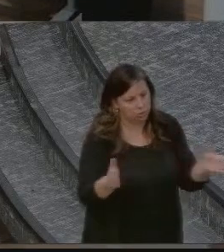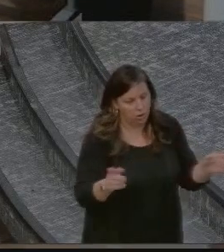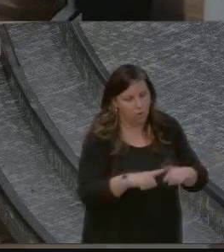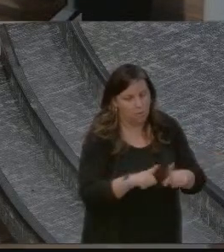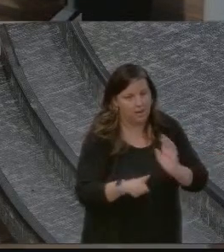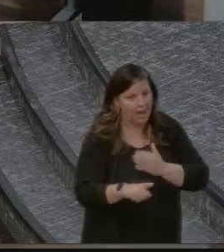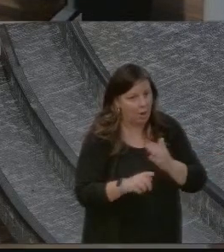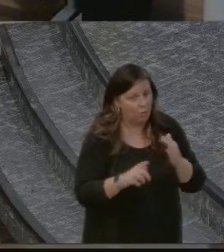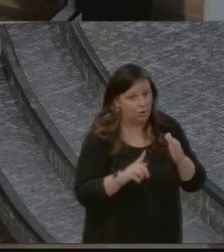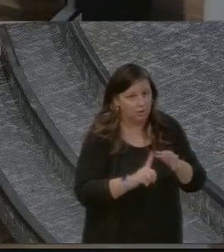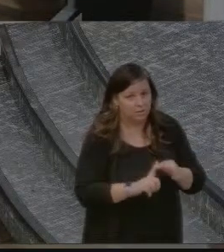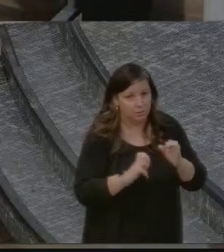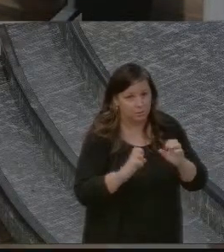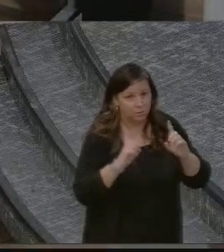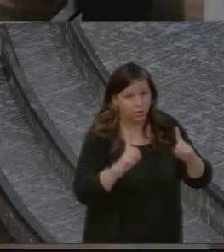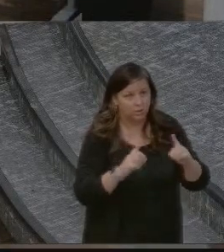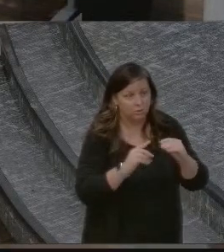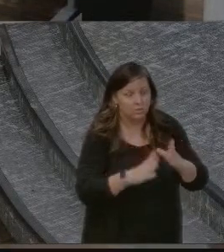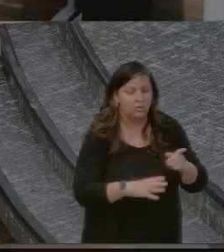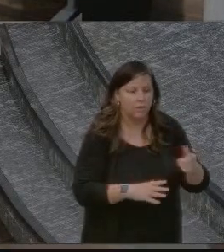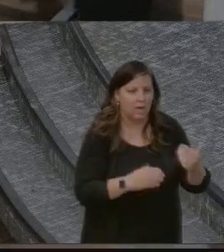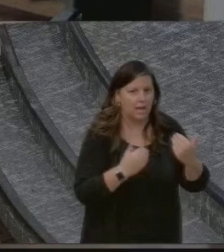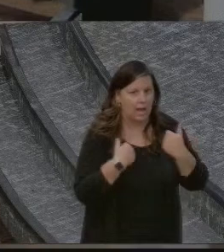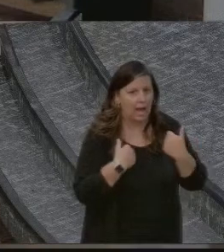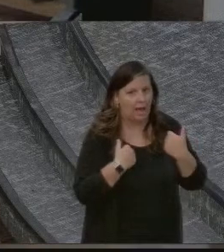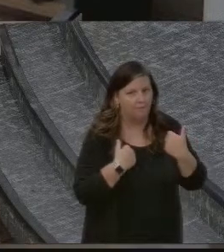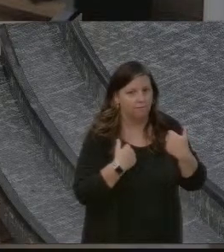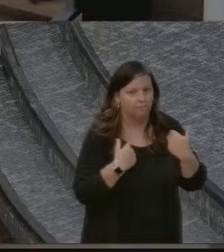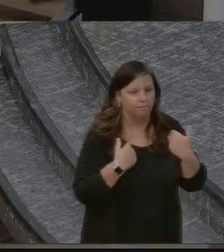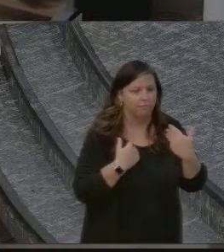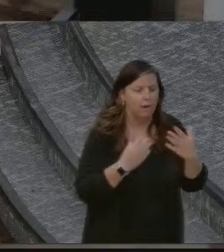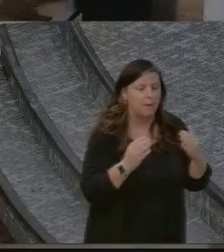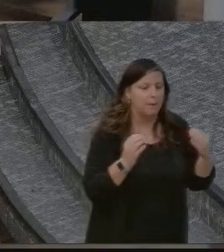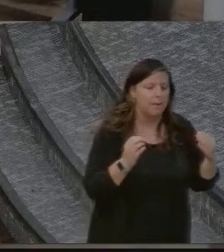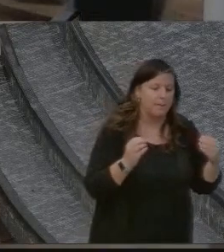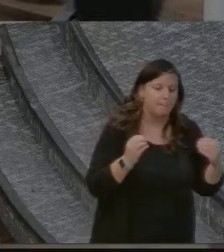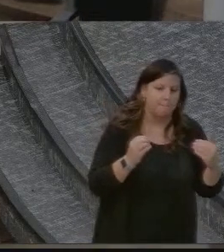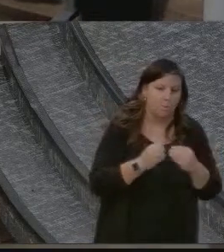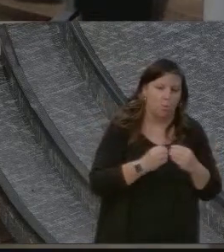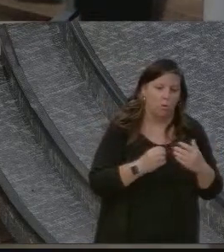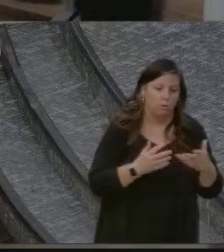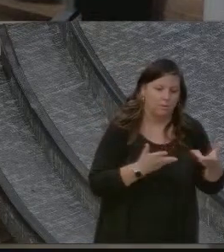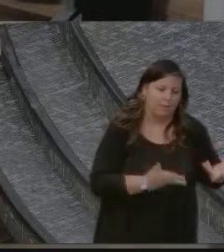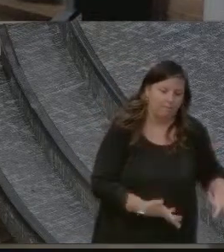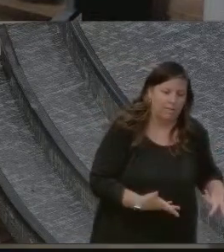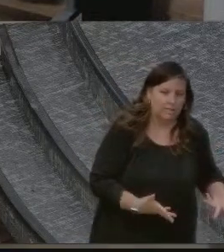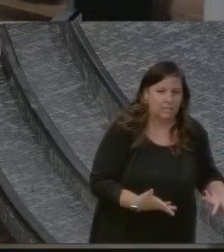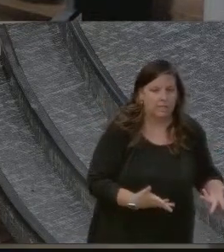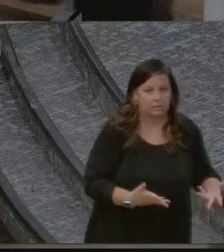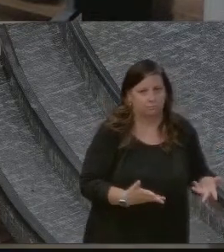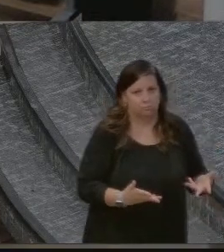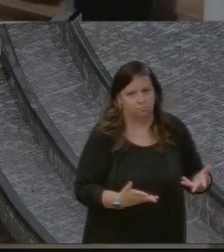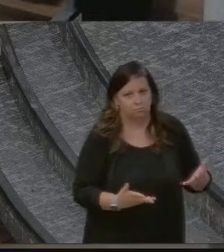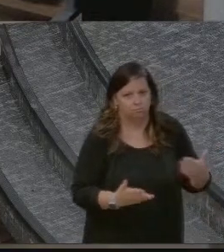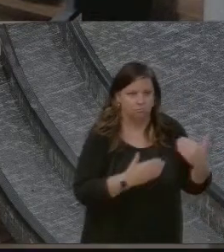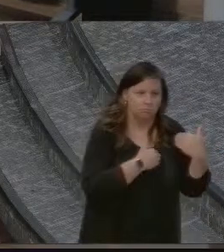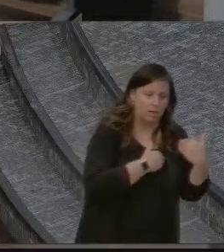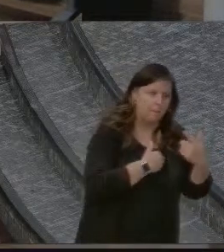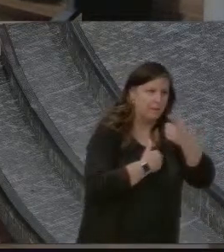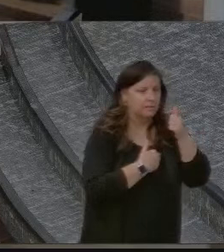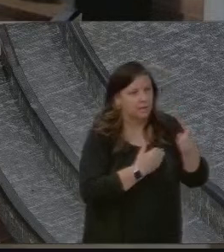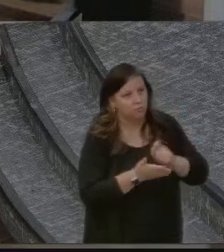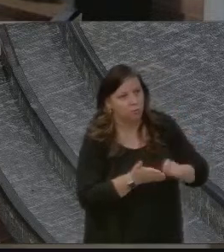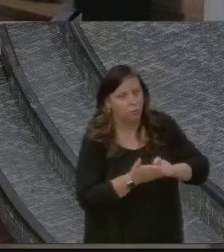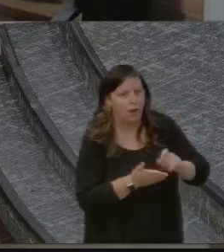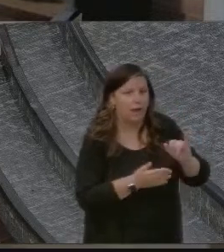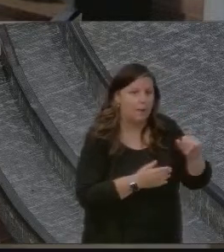teachers specifically, they have a heavier lift because they're also writing IEPs, they're writing behavior plans, they're setting goals